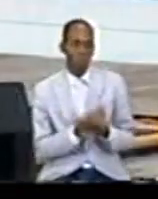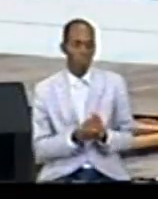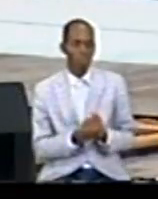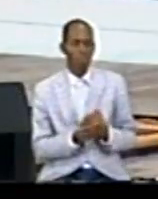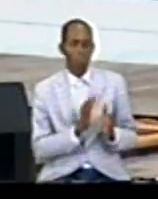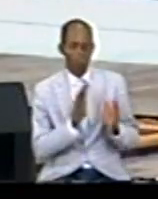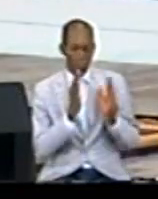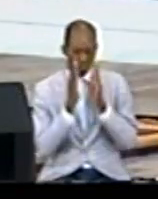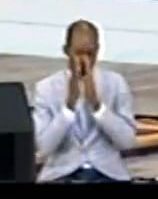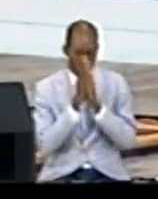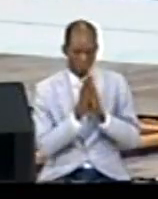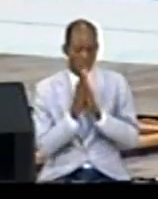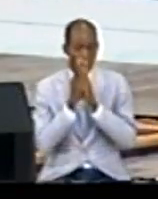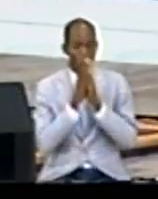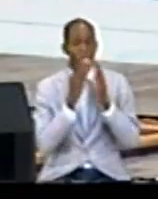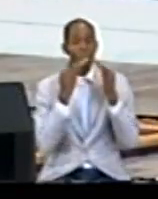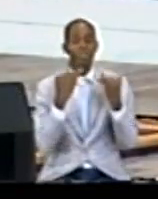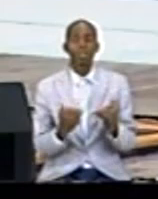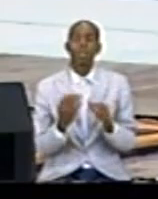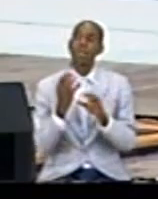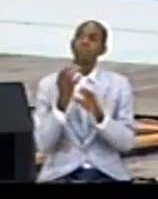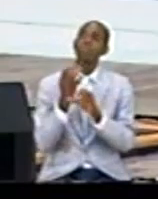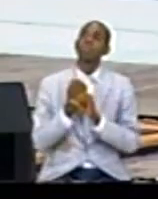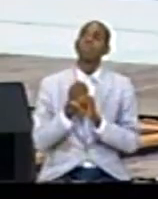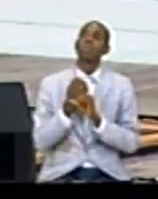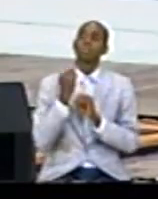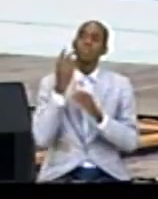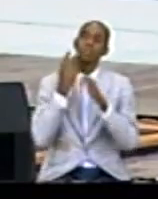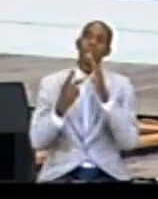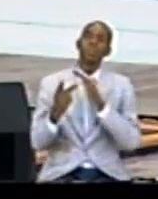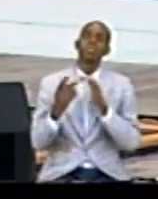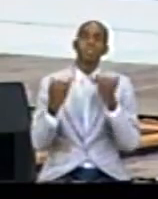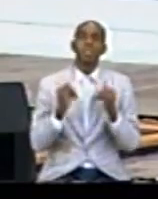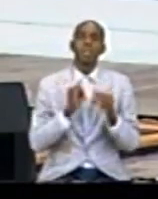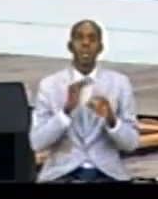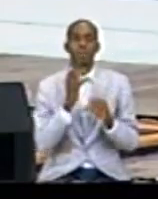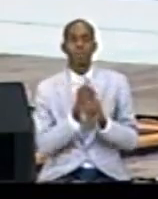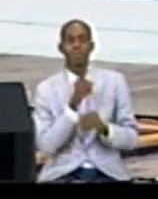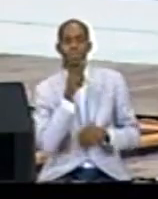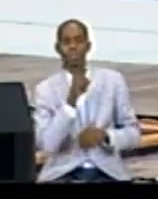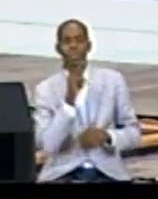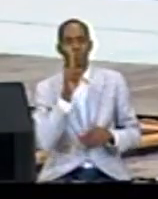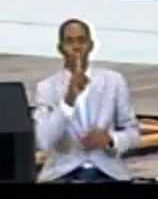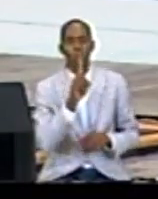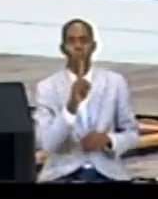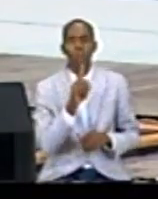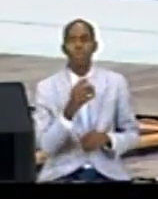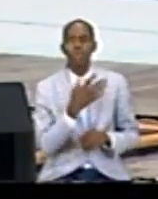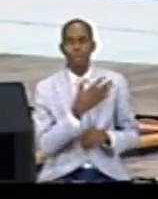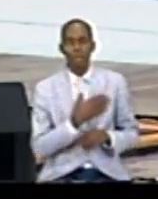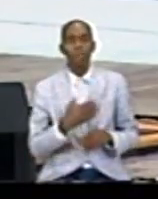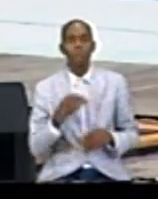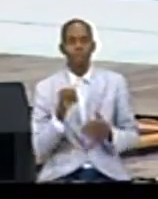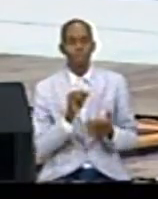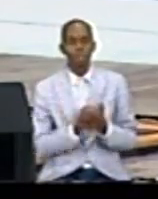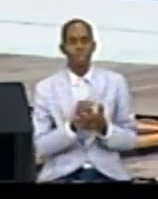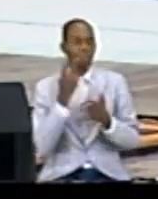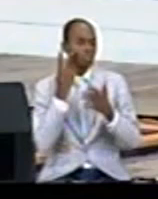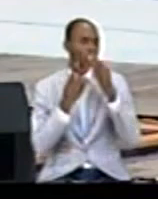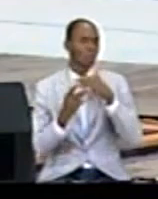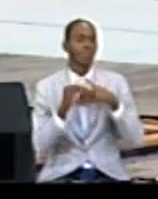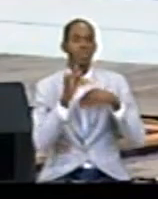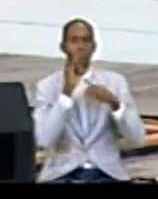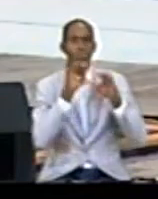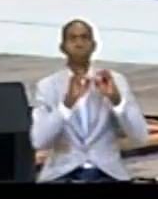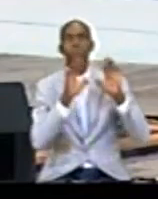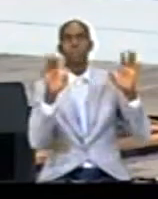I'm praying. And now you got it. I say, now I got this one. And it's so bright, it's shining. And I know that